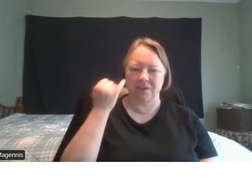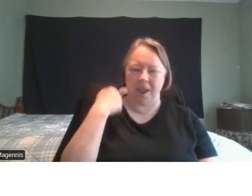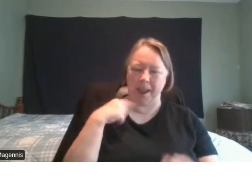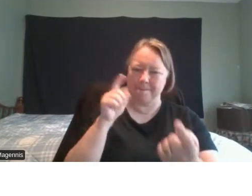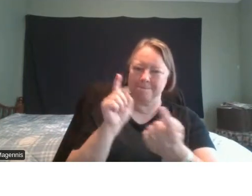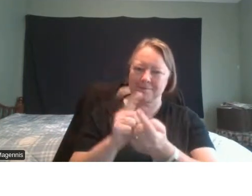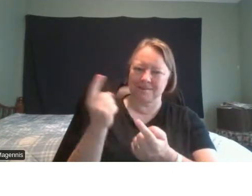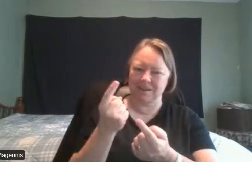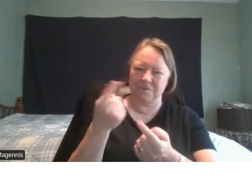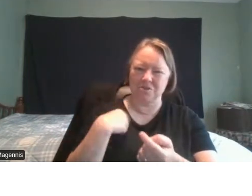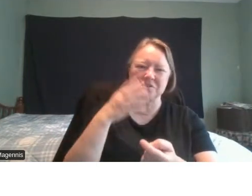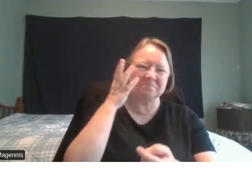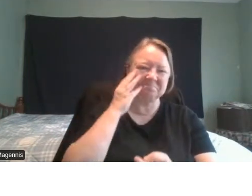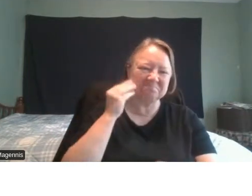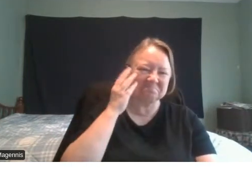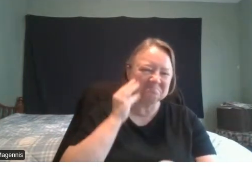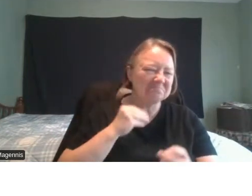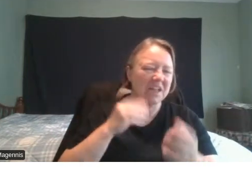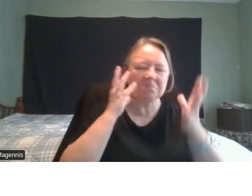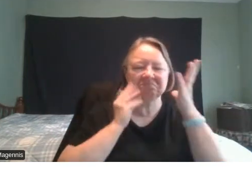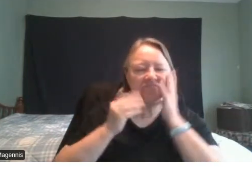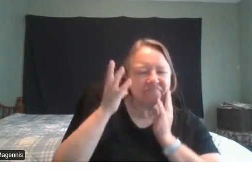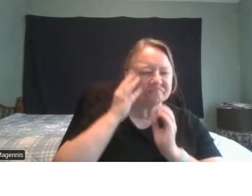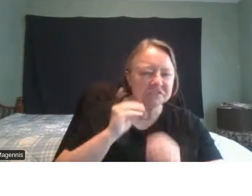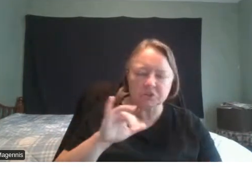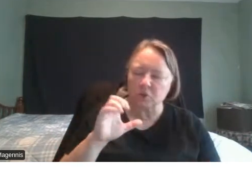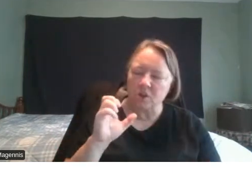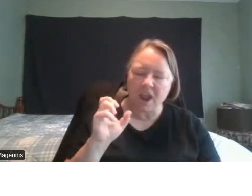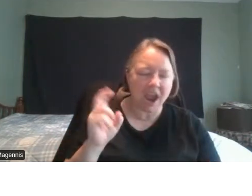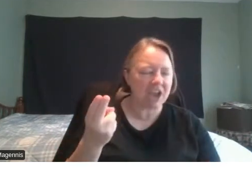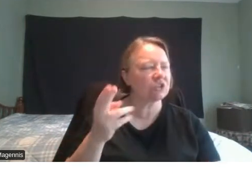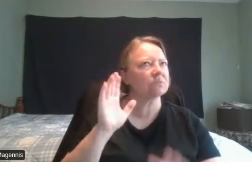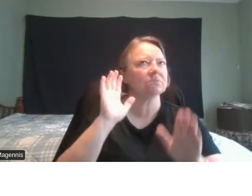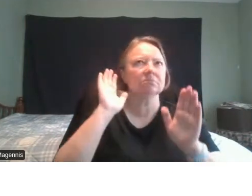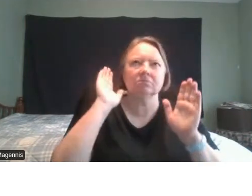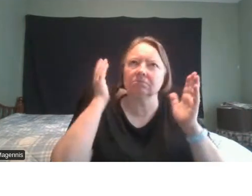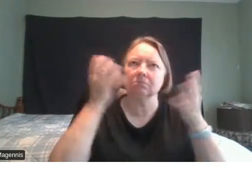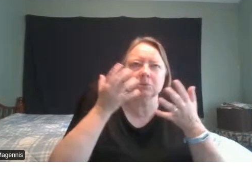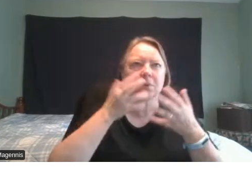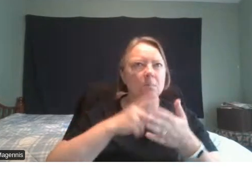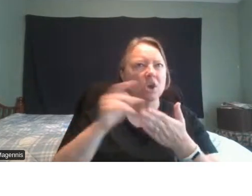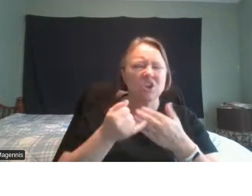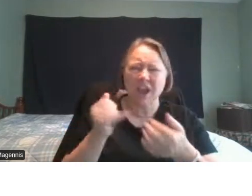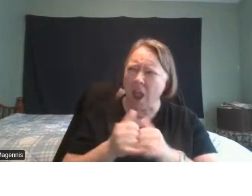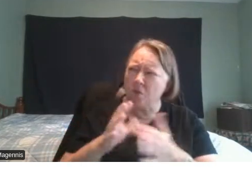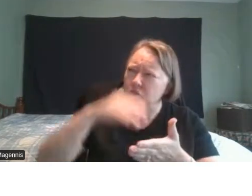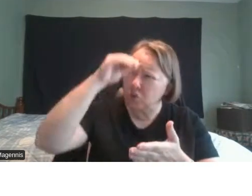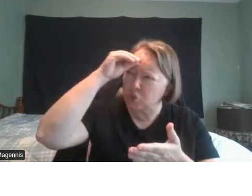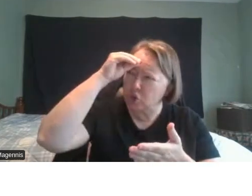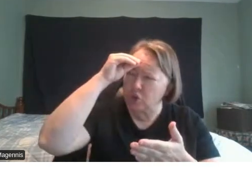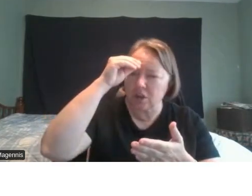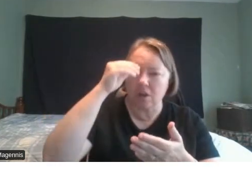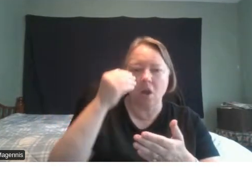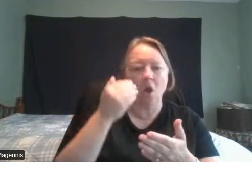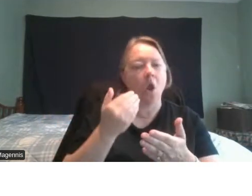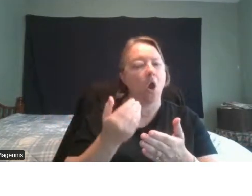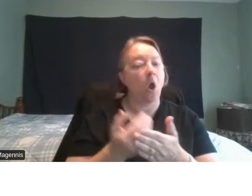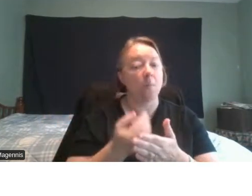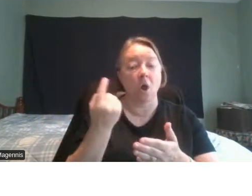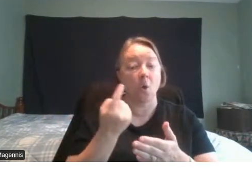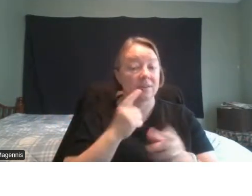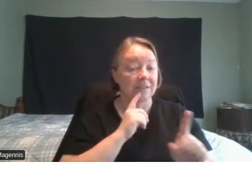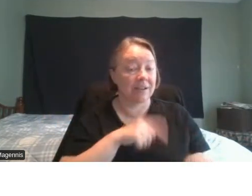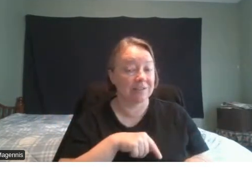who's so fluent in Scratch, amazing projects, how did you learn Scratch? Almost always they say